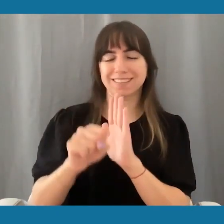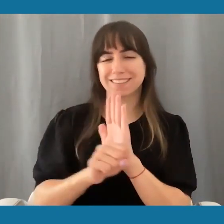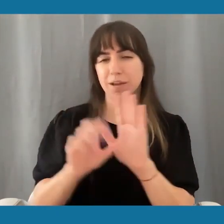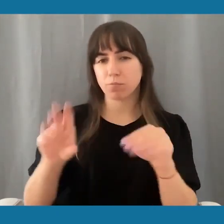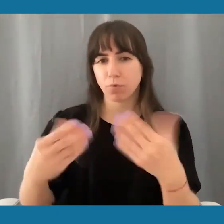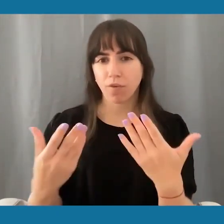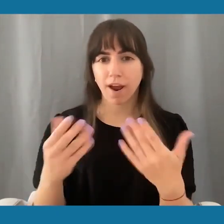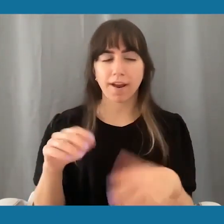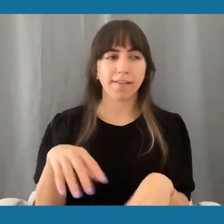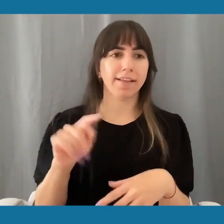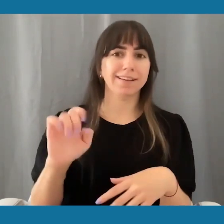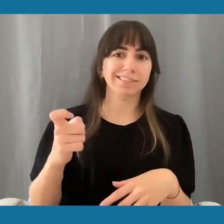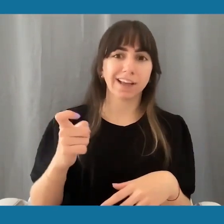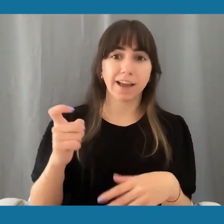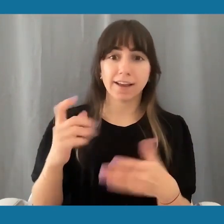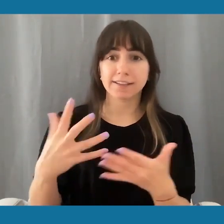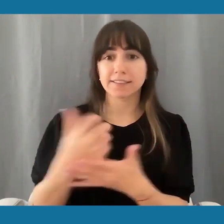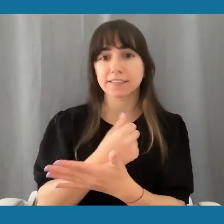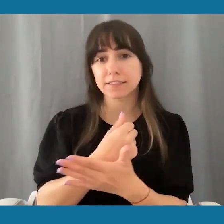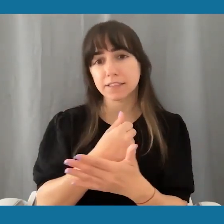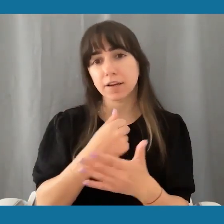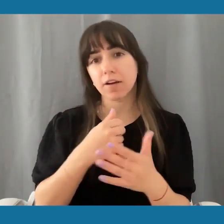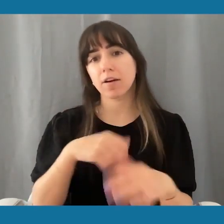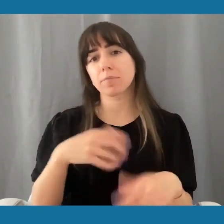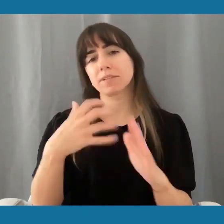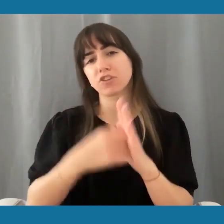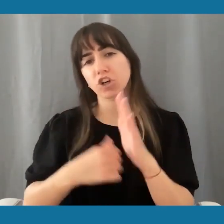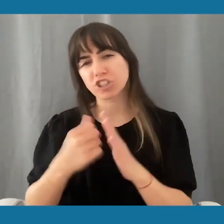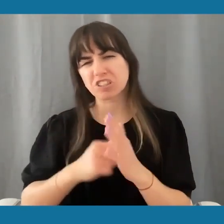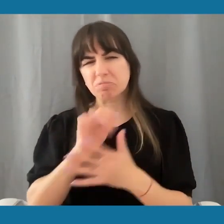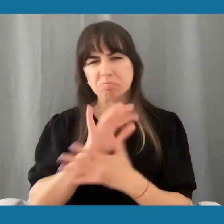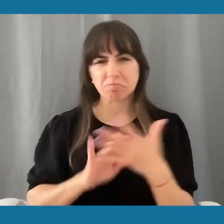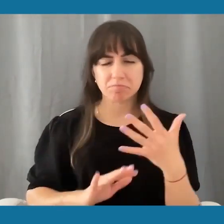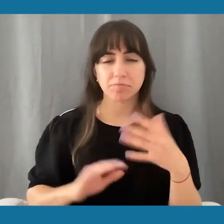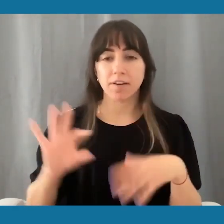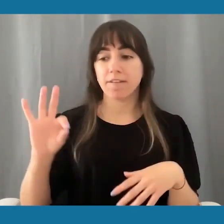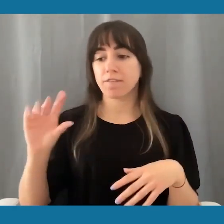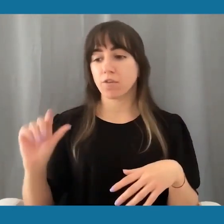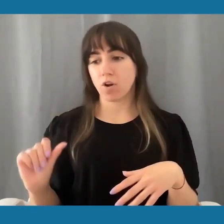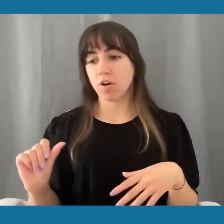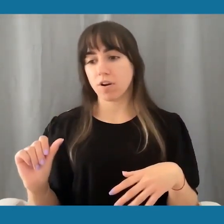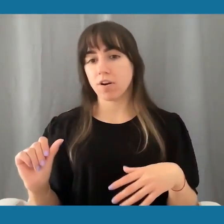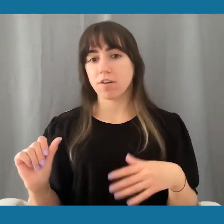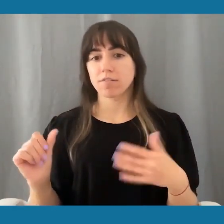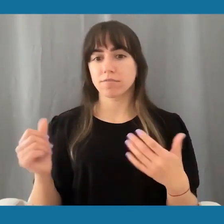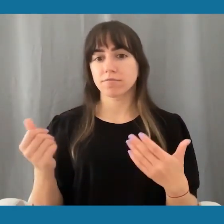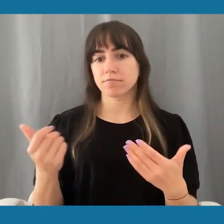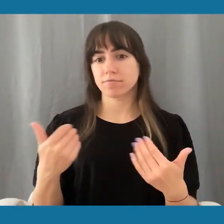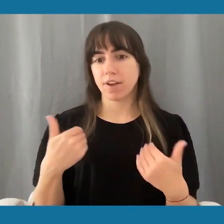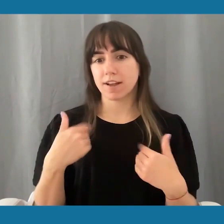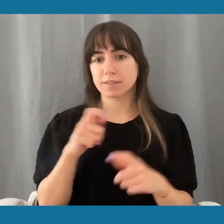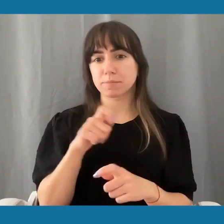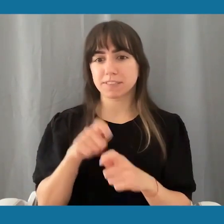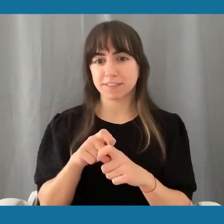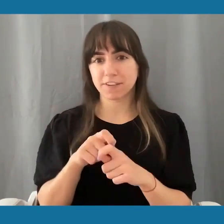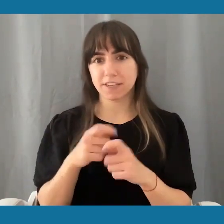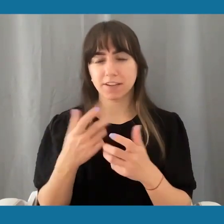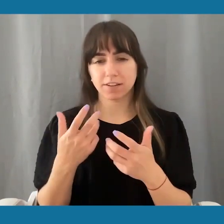credits. Just like Florida is the best value for Floridians, that new state you're in may be the best value for you.